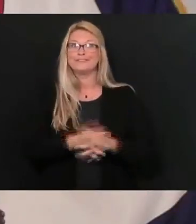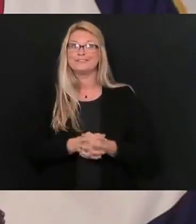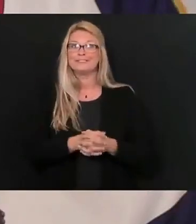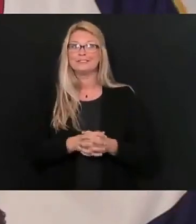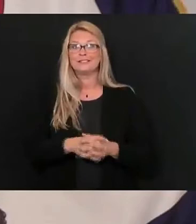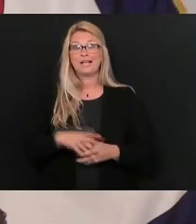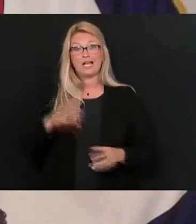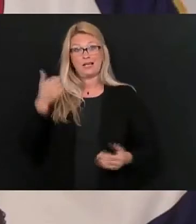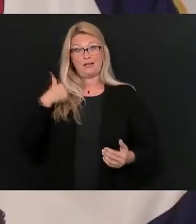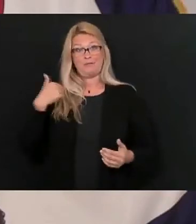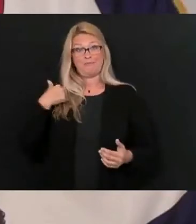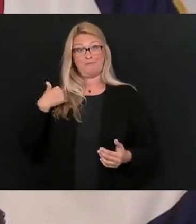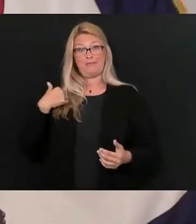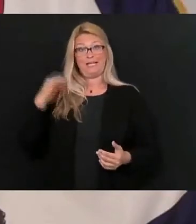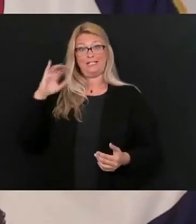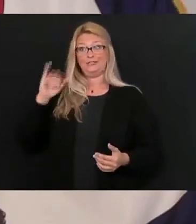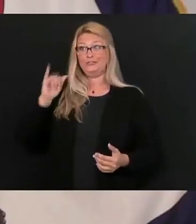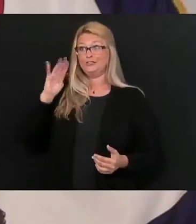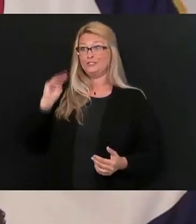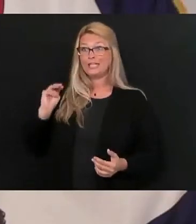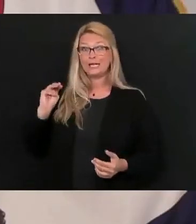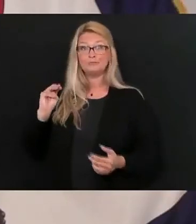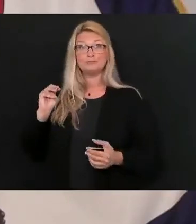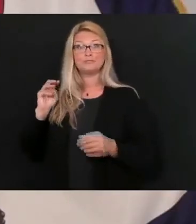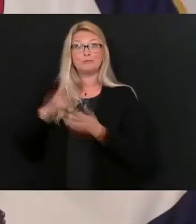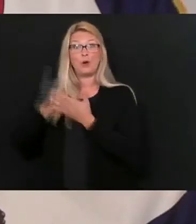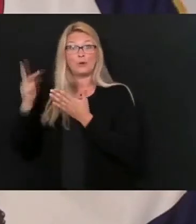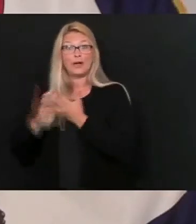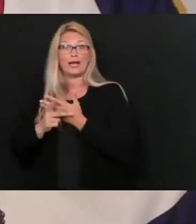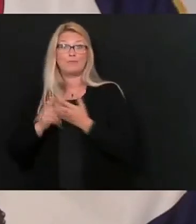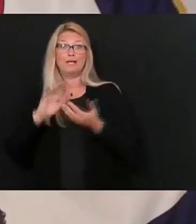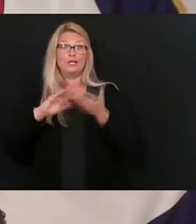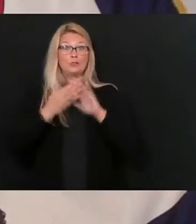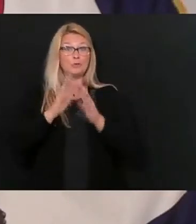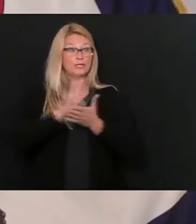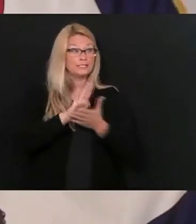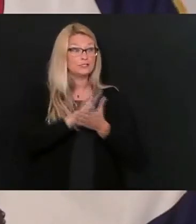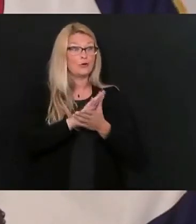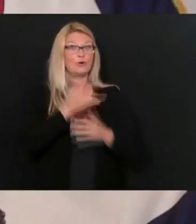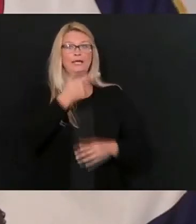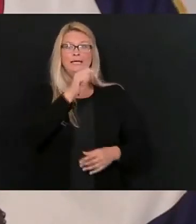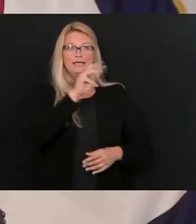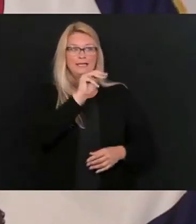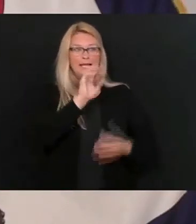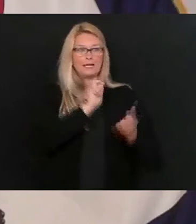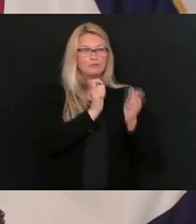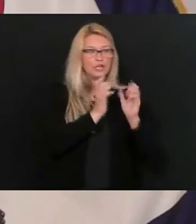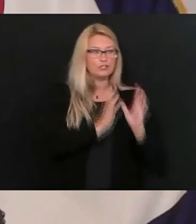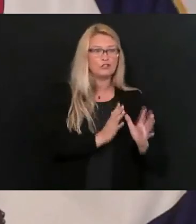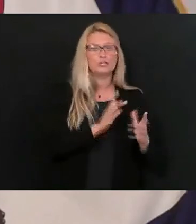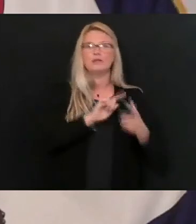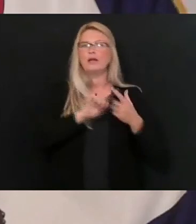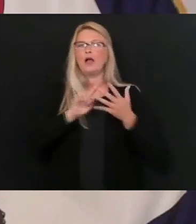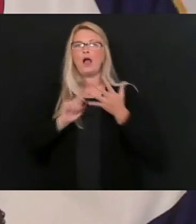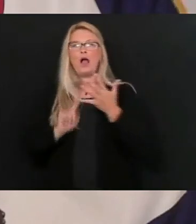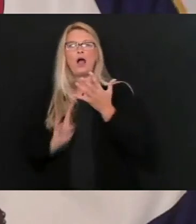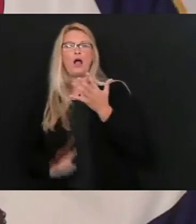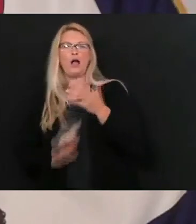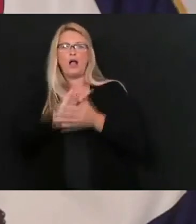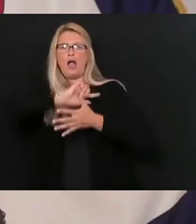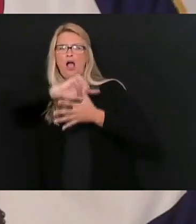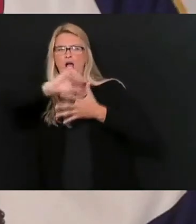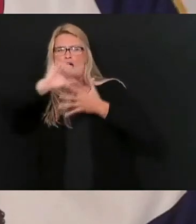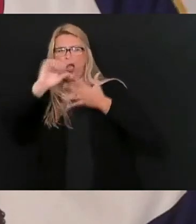Jim's Dream, Jobs and Hope. It's going to take communities and schools. It's going to take Game Changer. It's going to take every single thing in